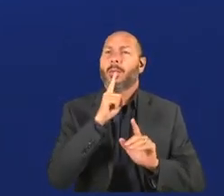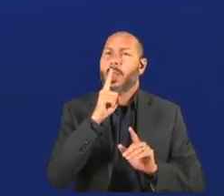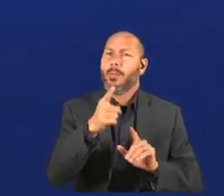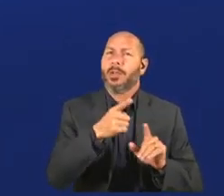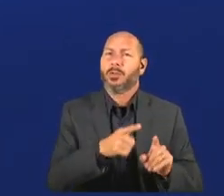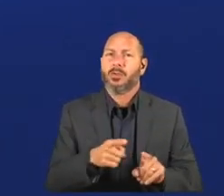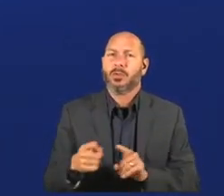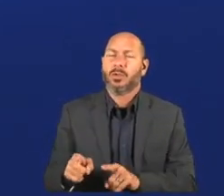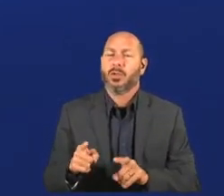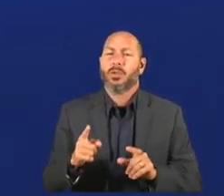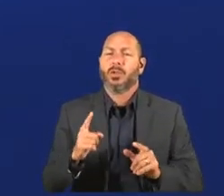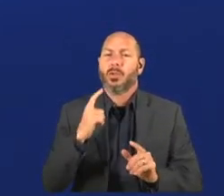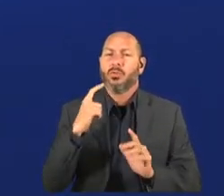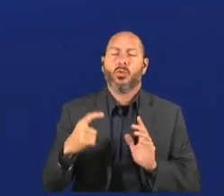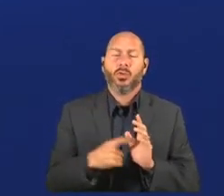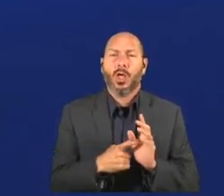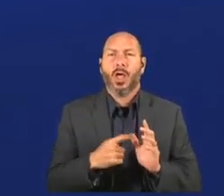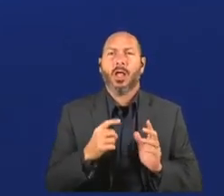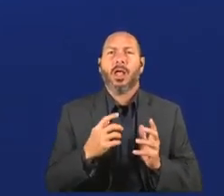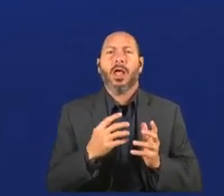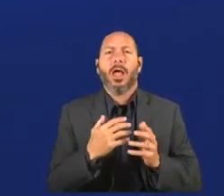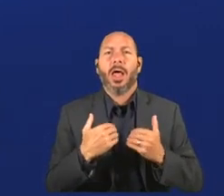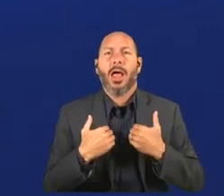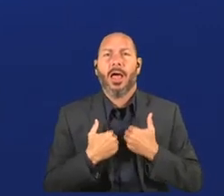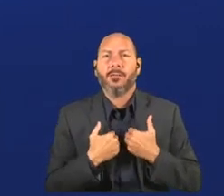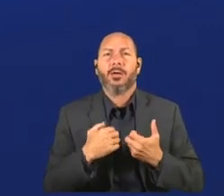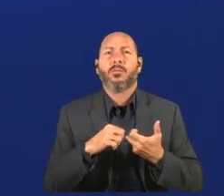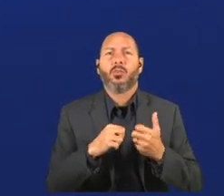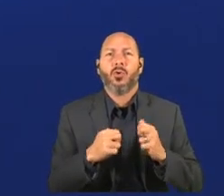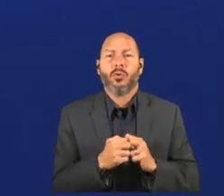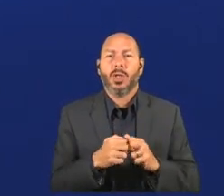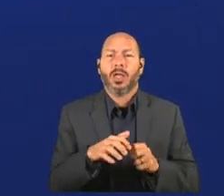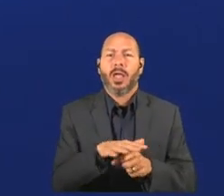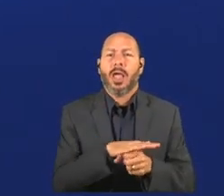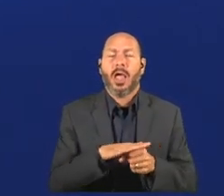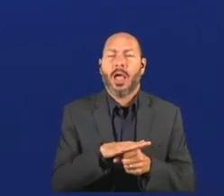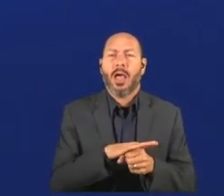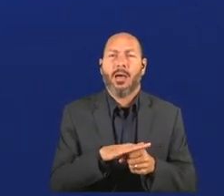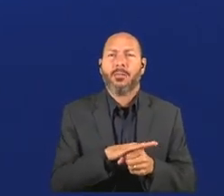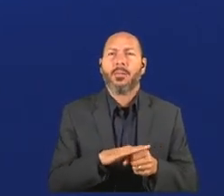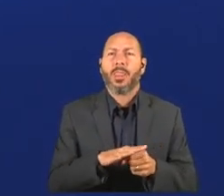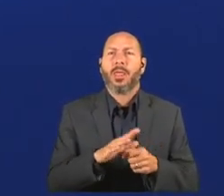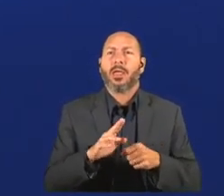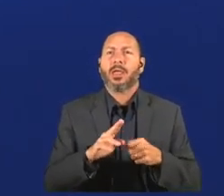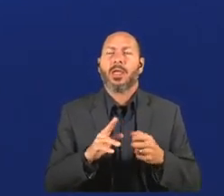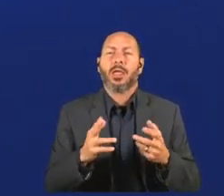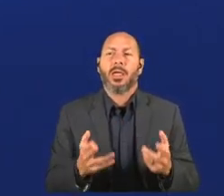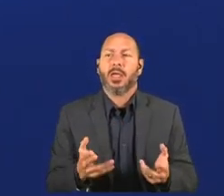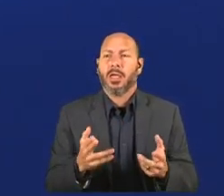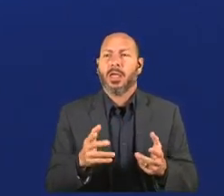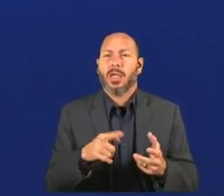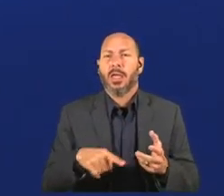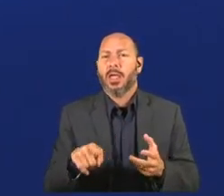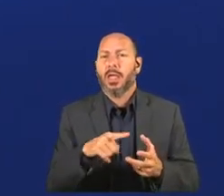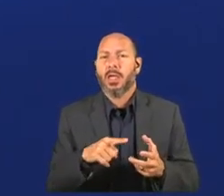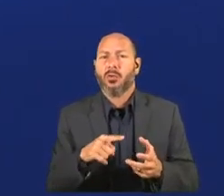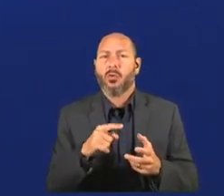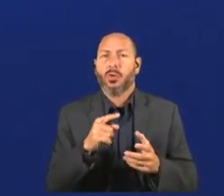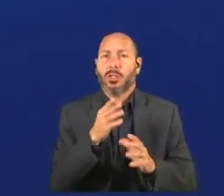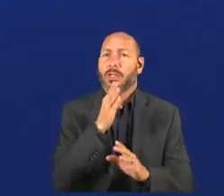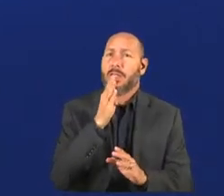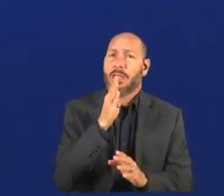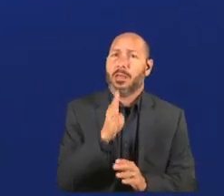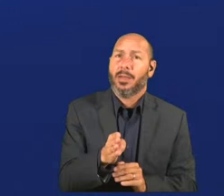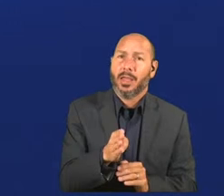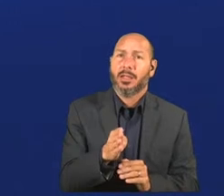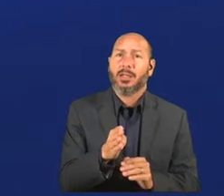workforce sectors that are not usually seen as being core to the healthcare system. They are, I guess you could say, supportive